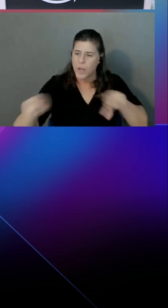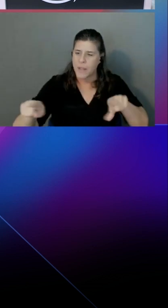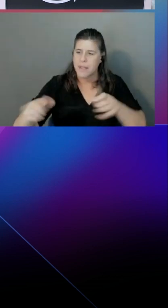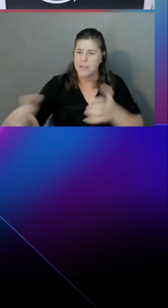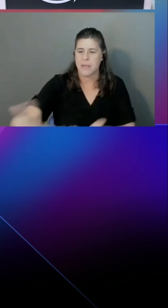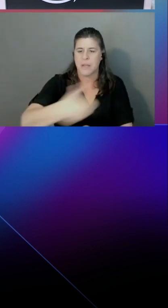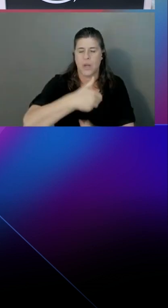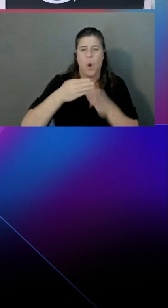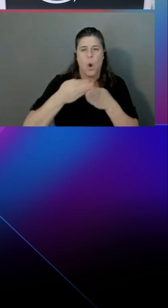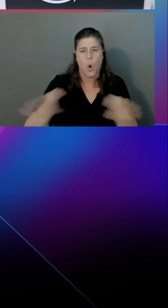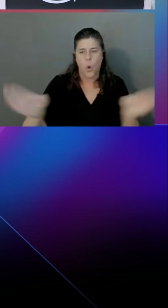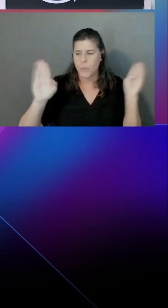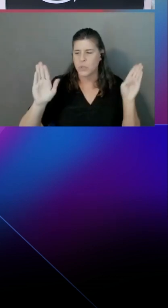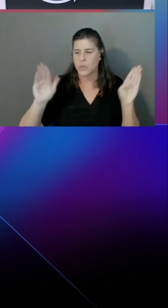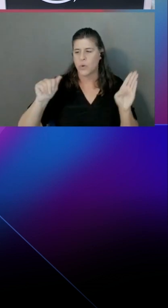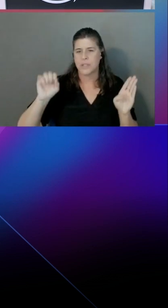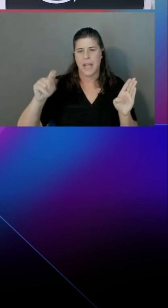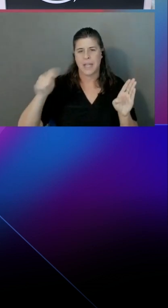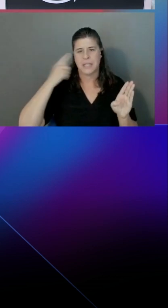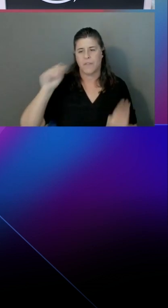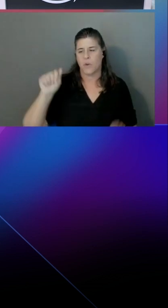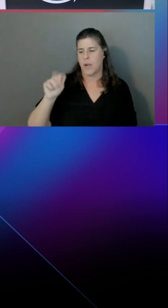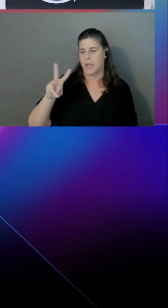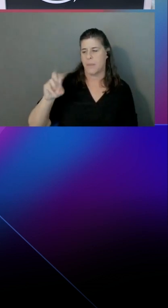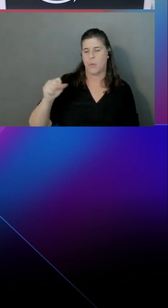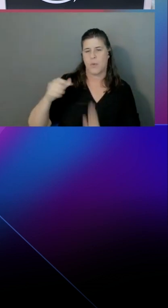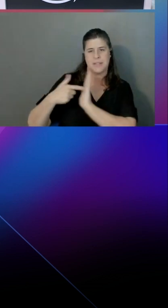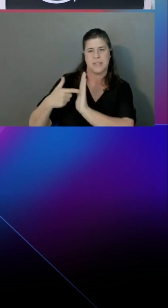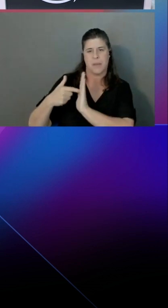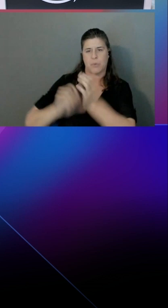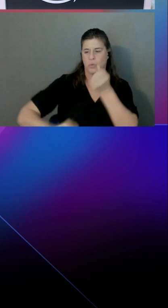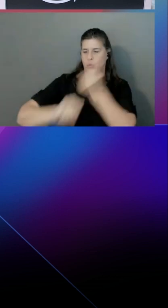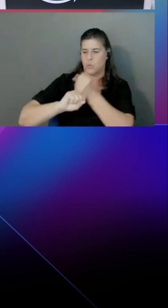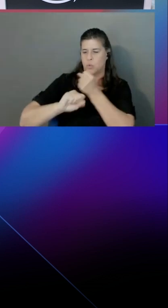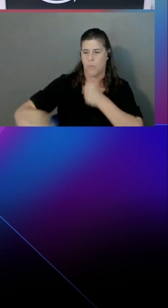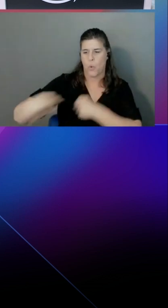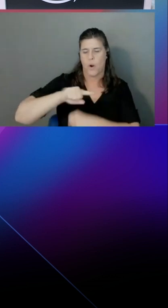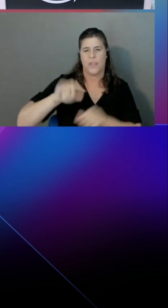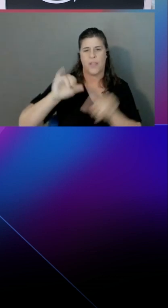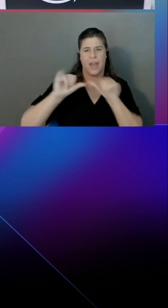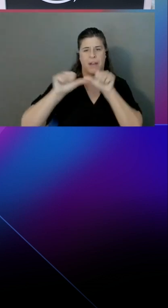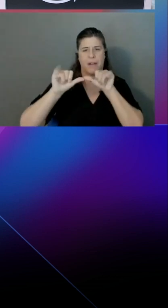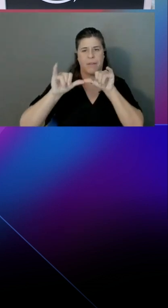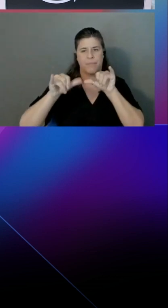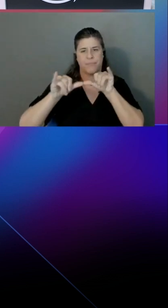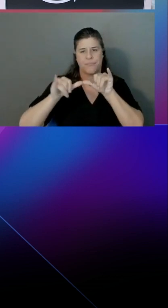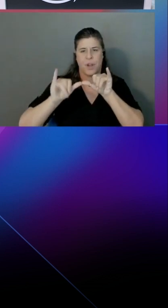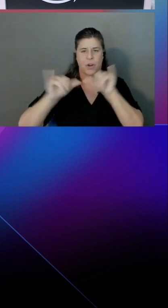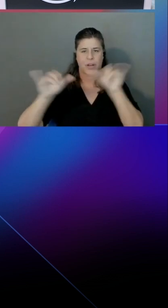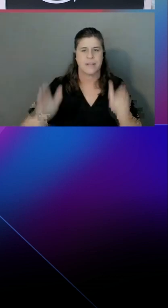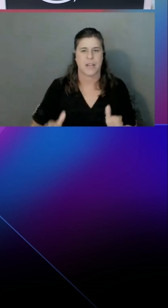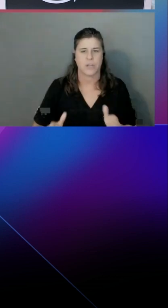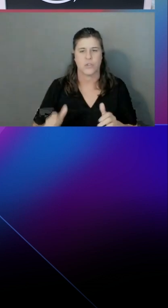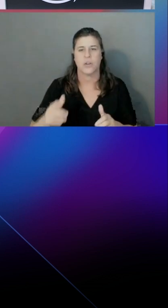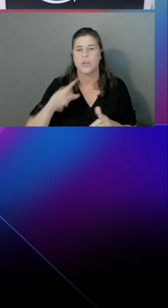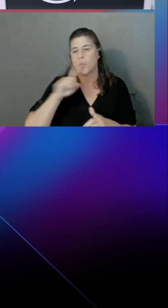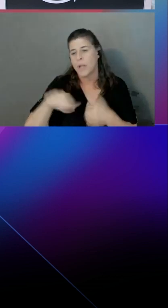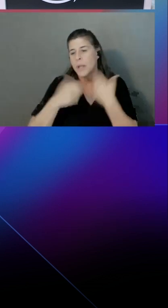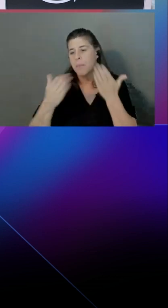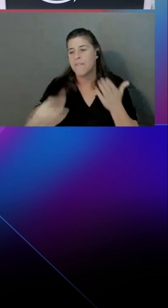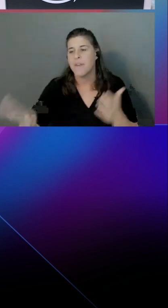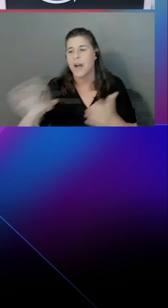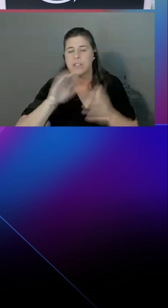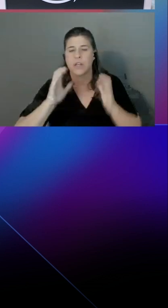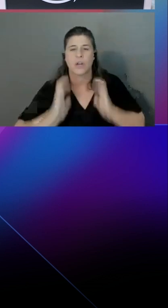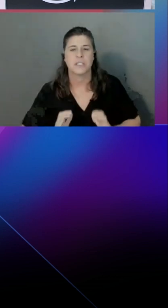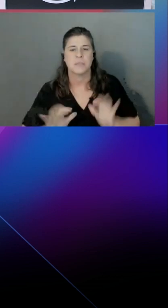to AWS samples in support of the data lake, the architecture. And so what this does is it gives our customers a prescriptive guide as